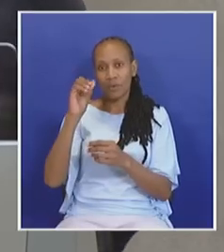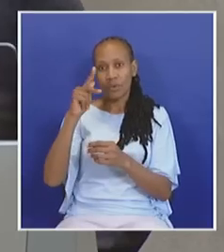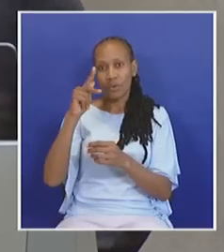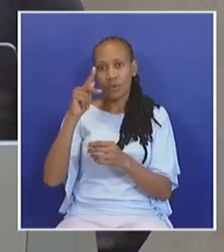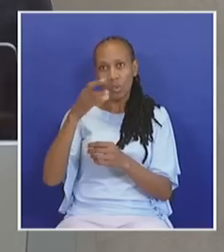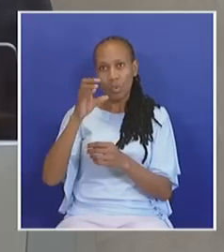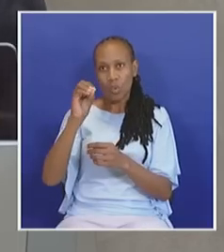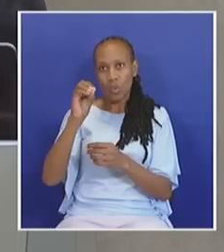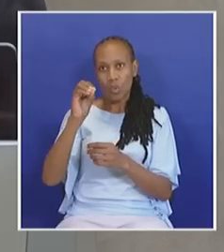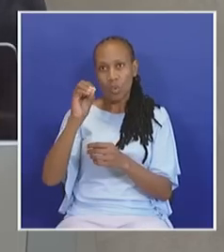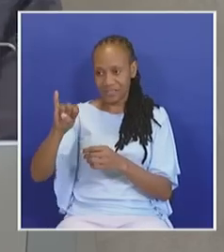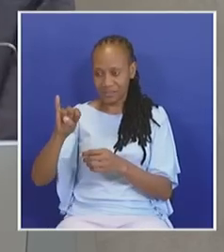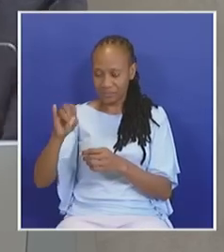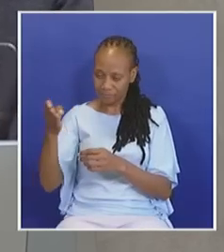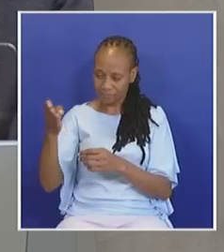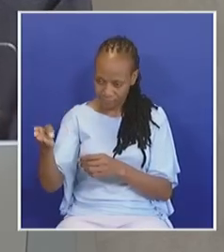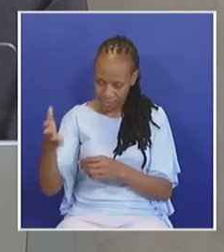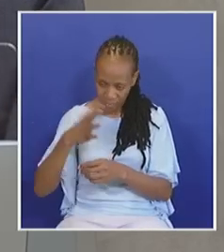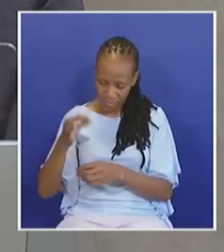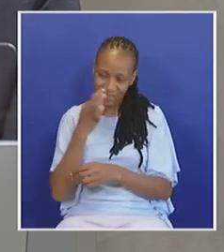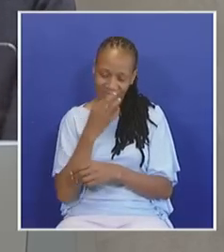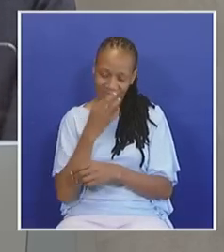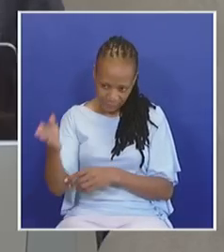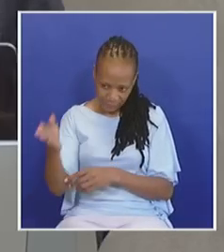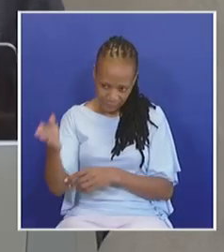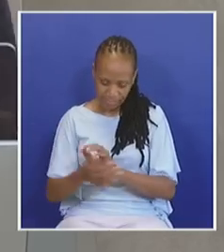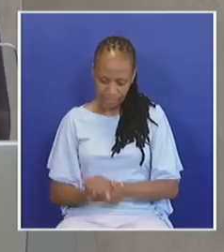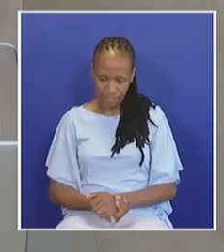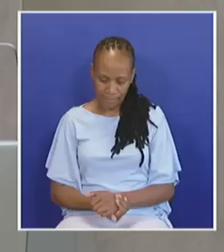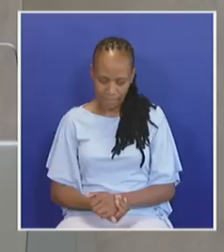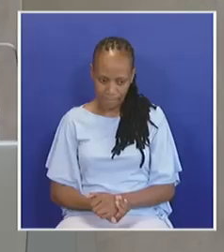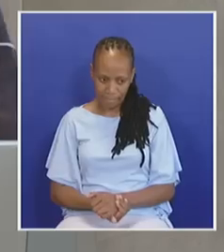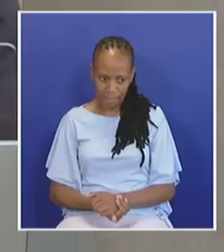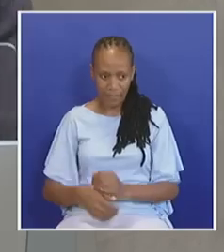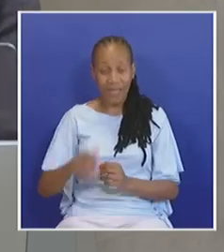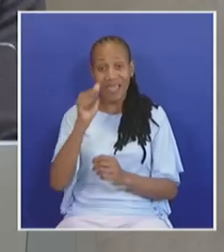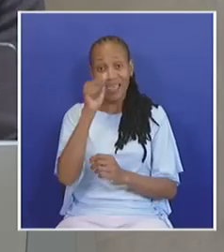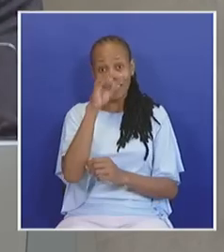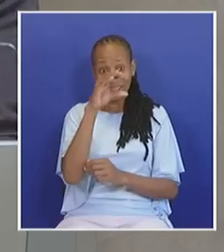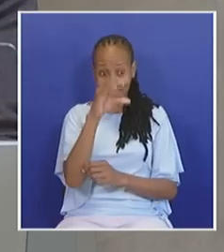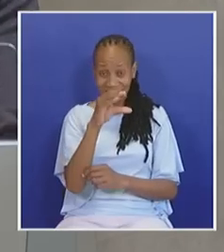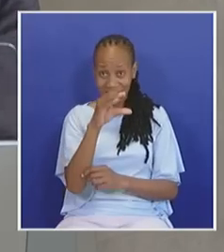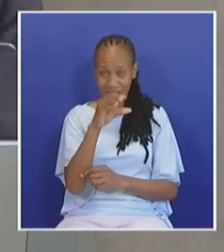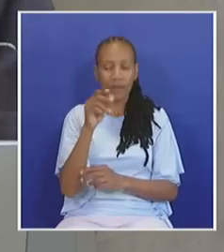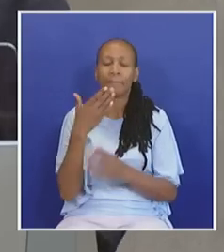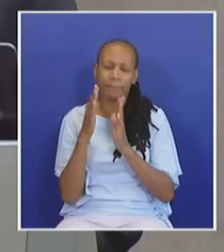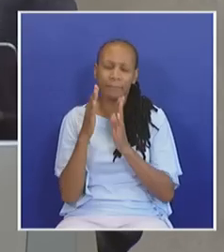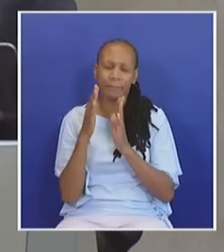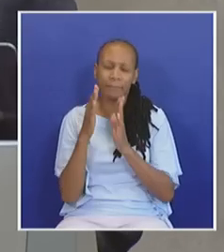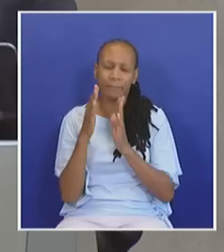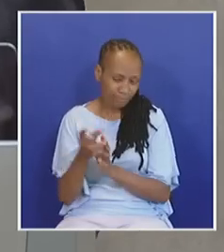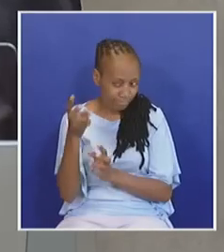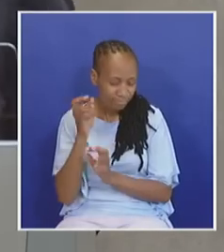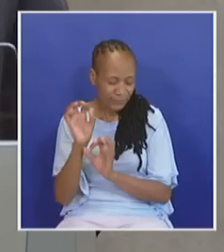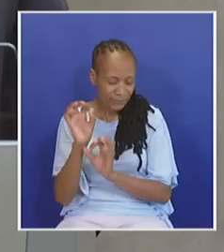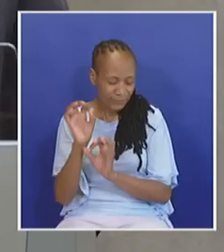Mokgotsi wa ko Motlharo ke re mo go ene as African National Congress o kopo nthetse o retse se ke tla go